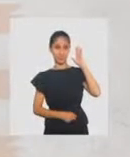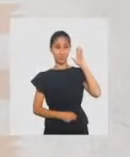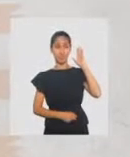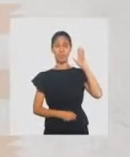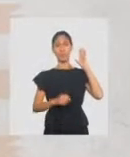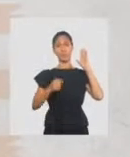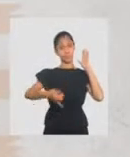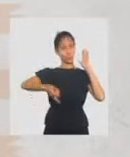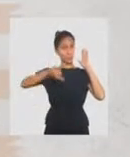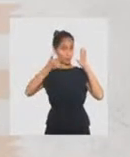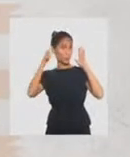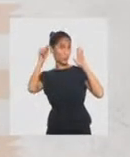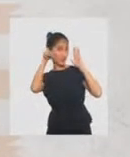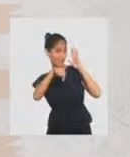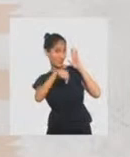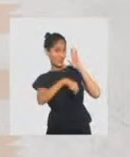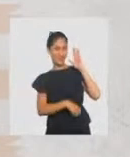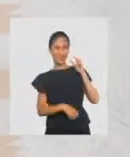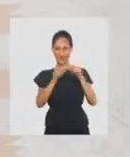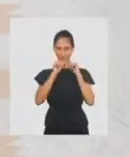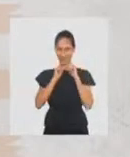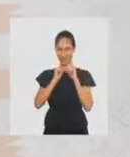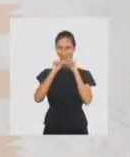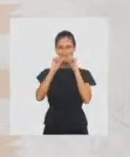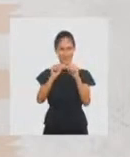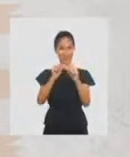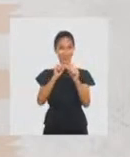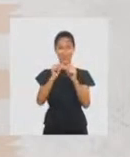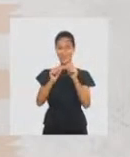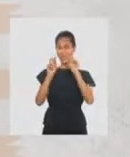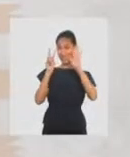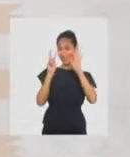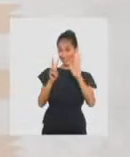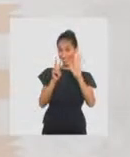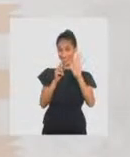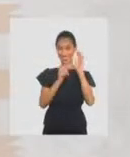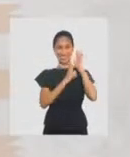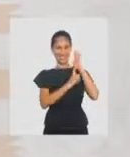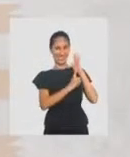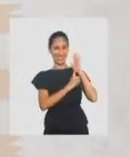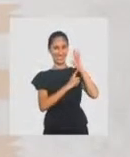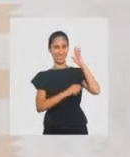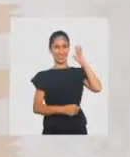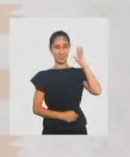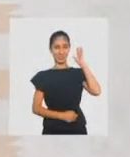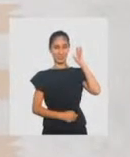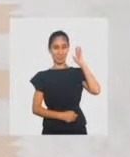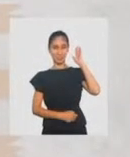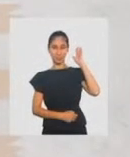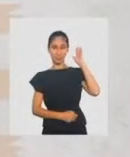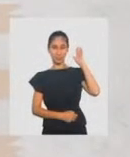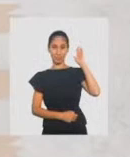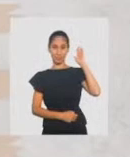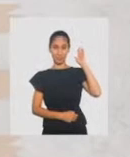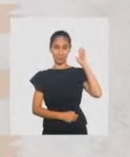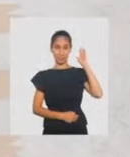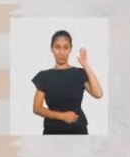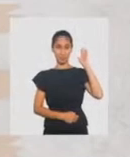González. Call now. Let's continue with phrase number 7. Vamos a continuar con la frase número 7.